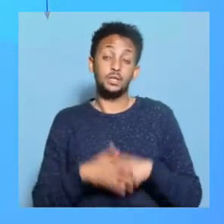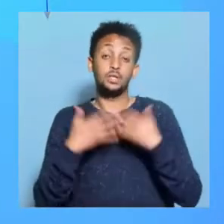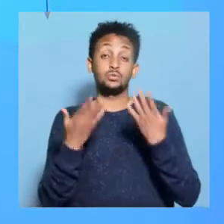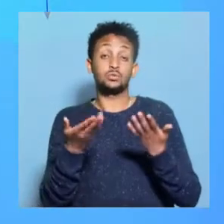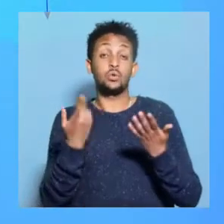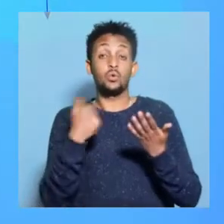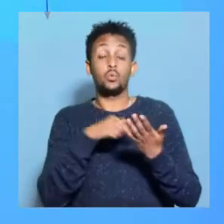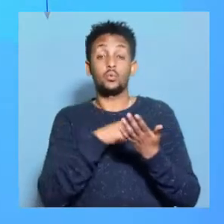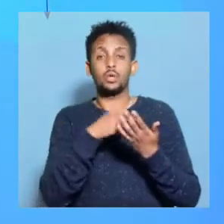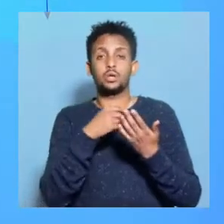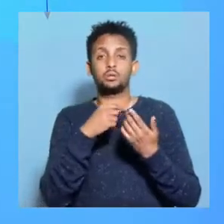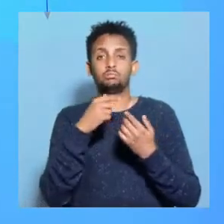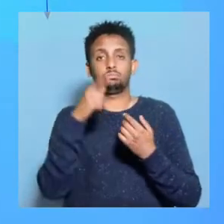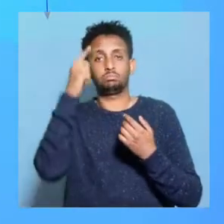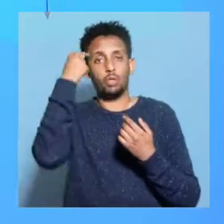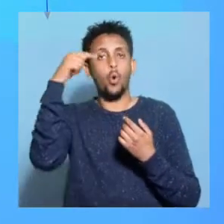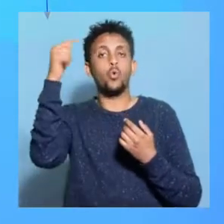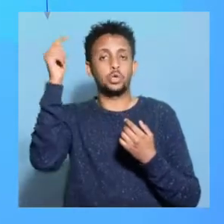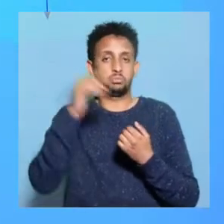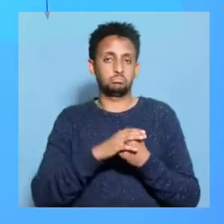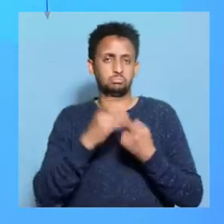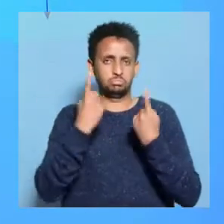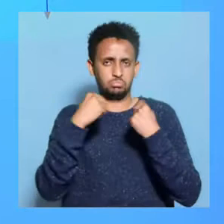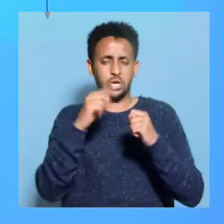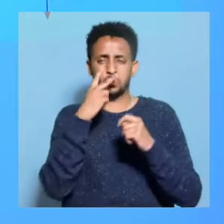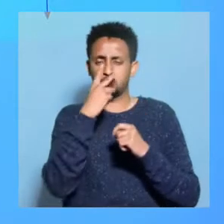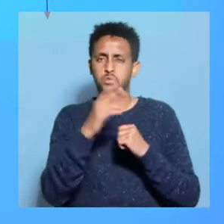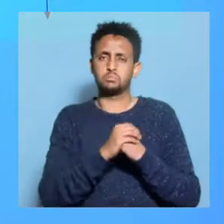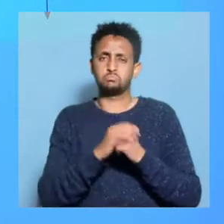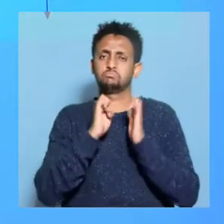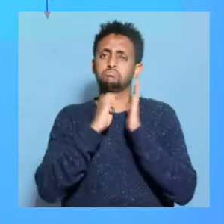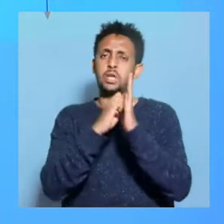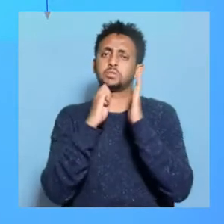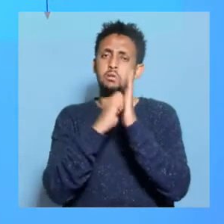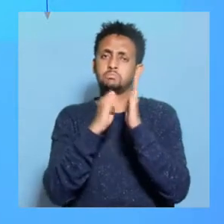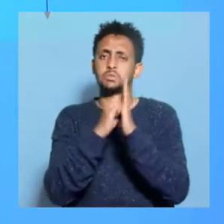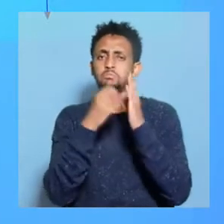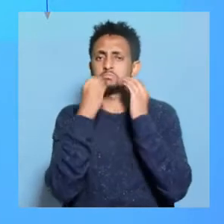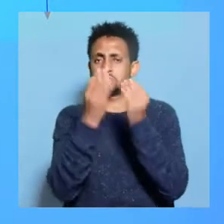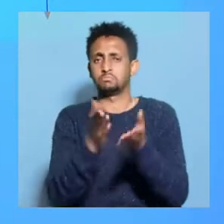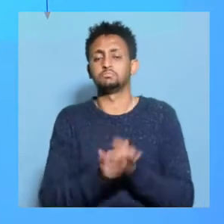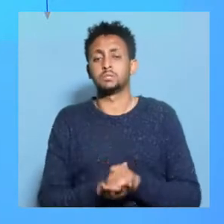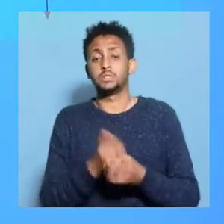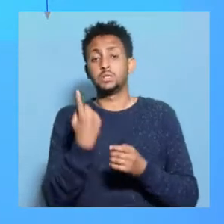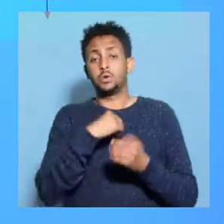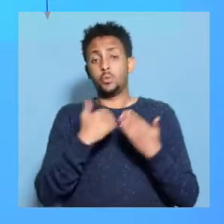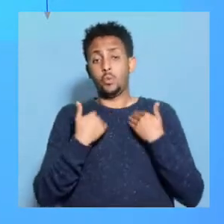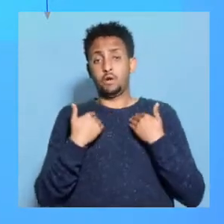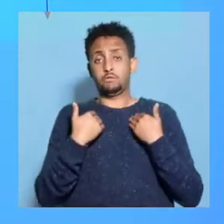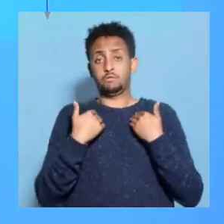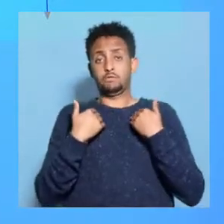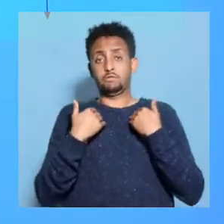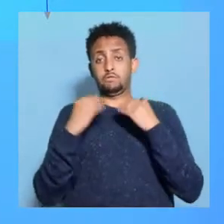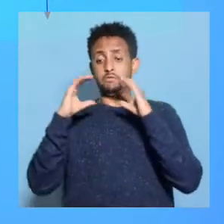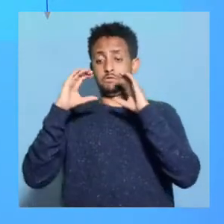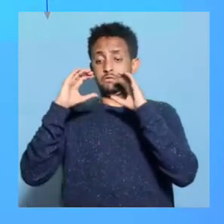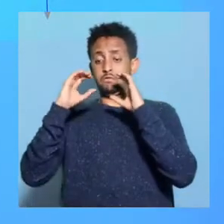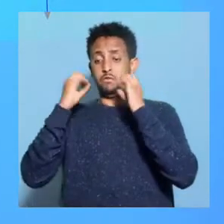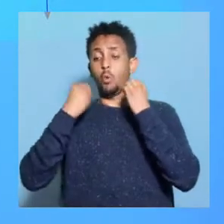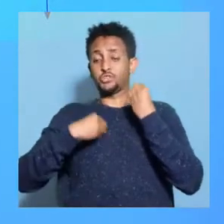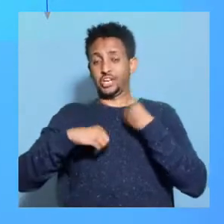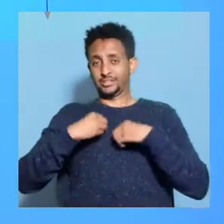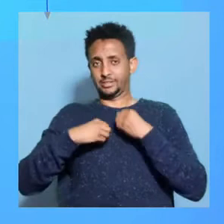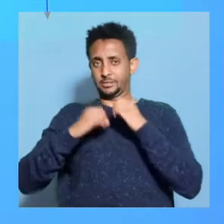So these are the theories. Now let's try to see examples. Here you have an object